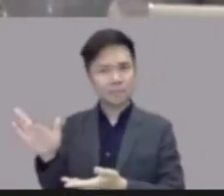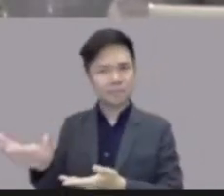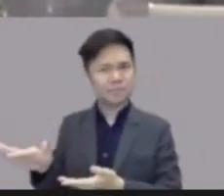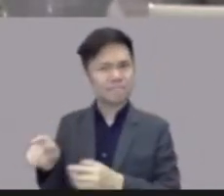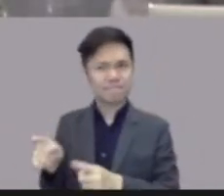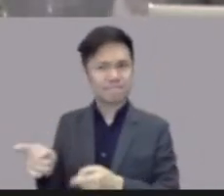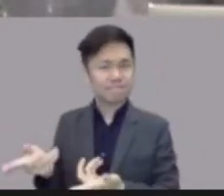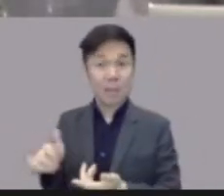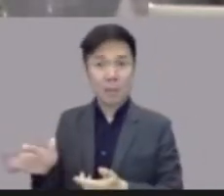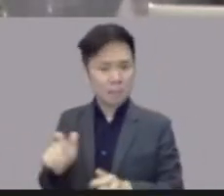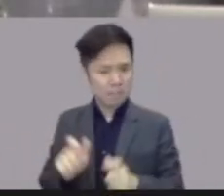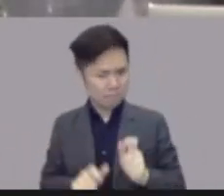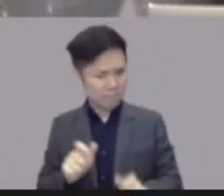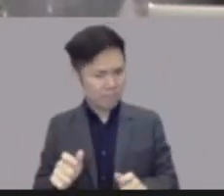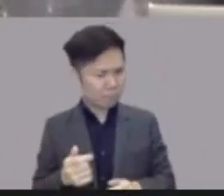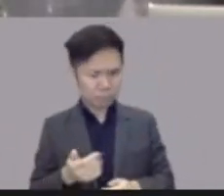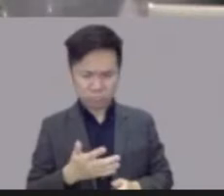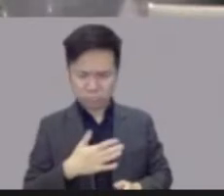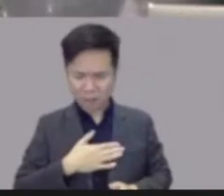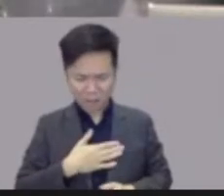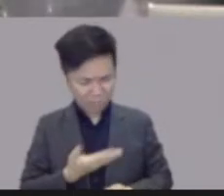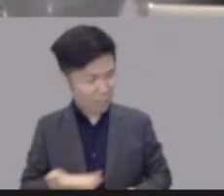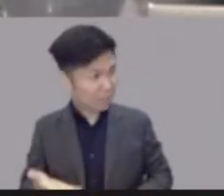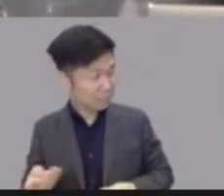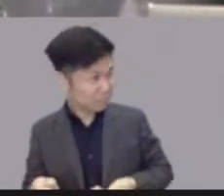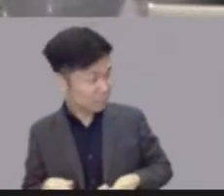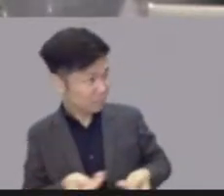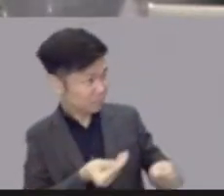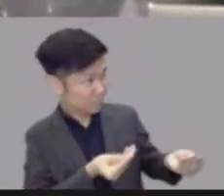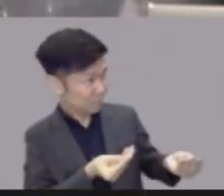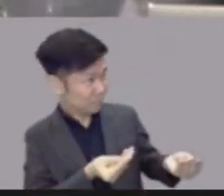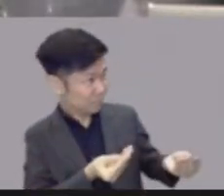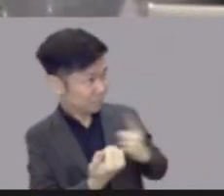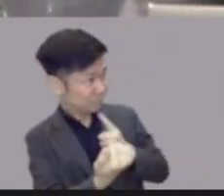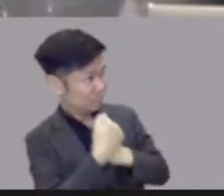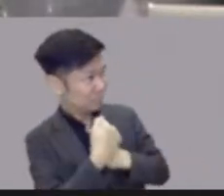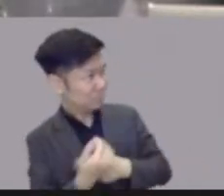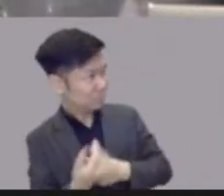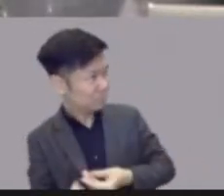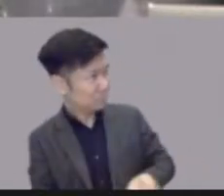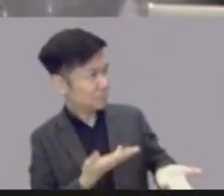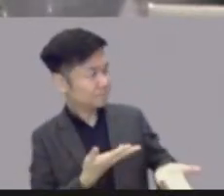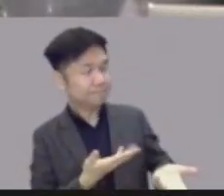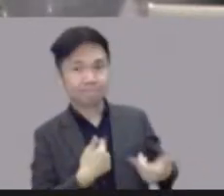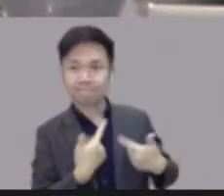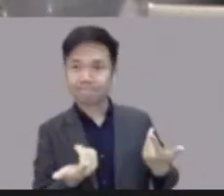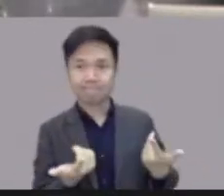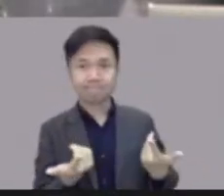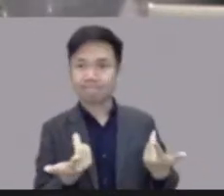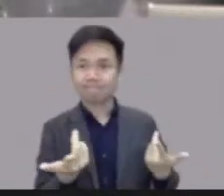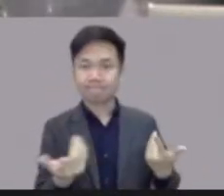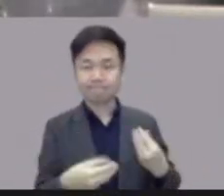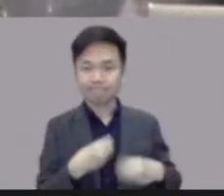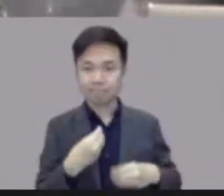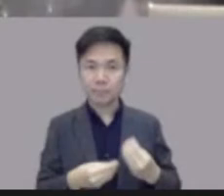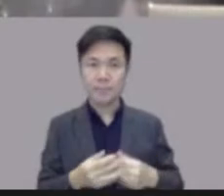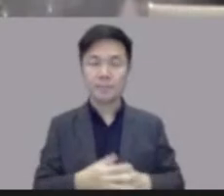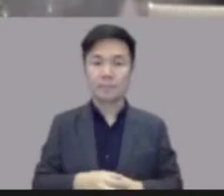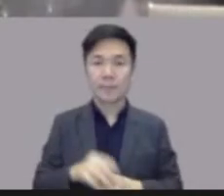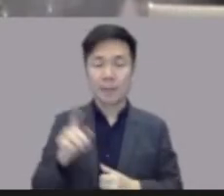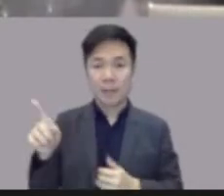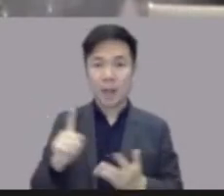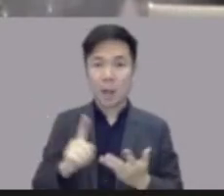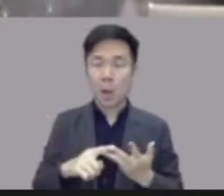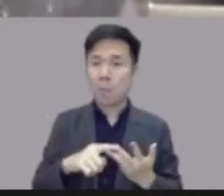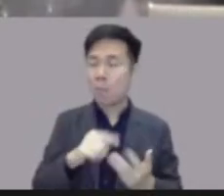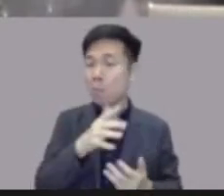their land and sovereignty for reputance a recent paper on so-called community supported agriculture projects in